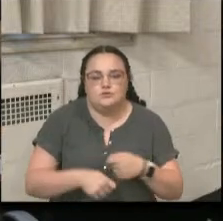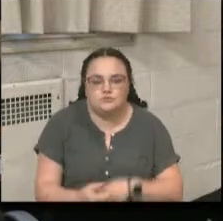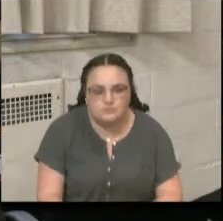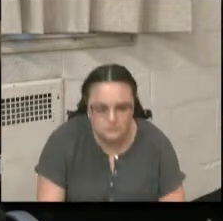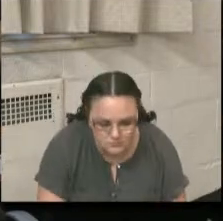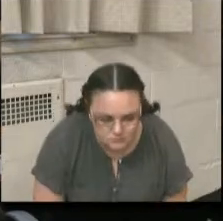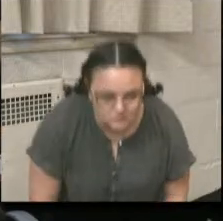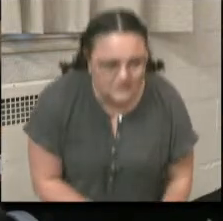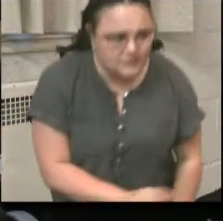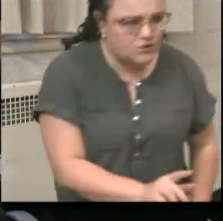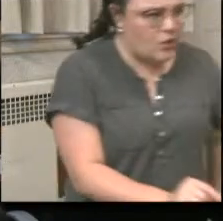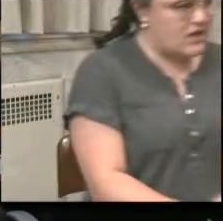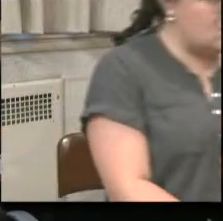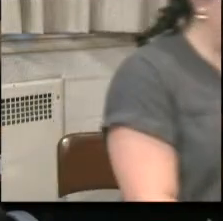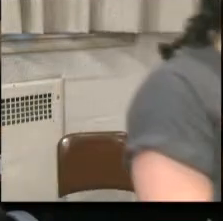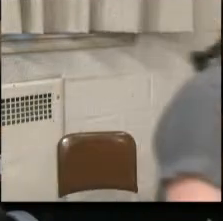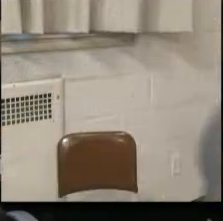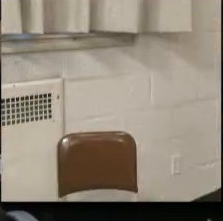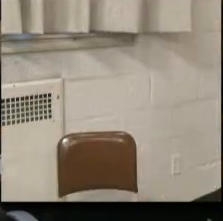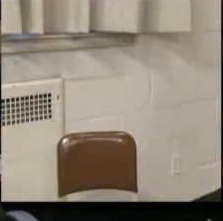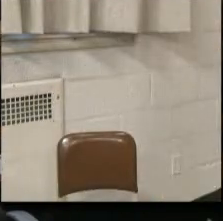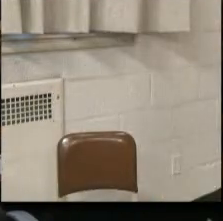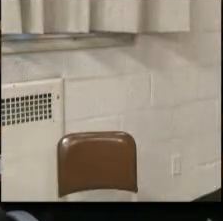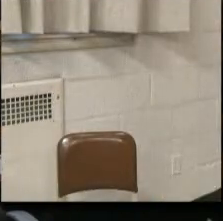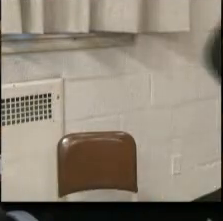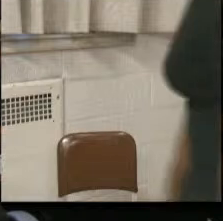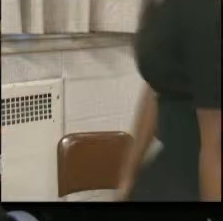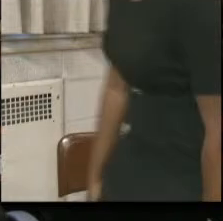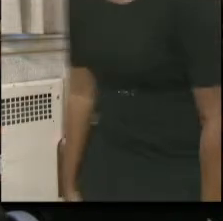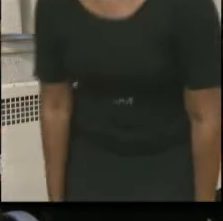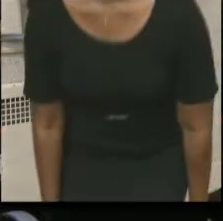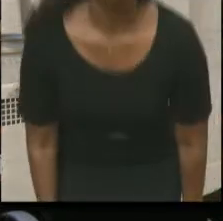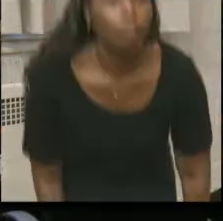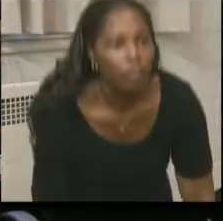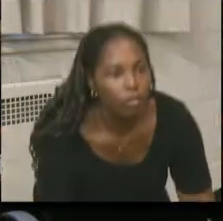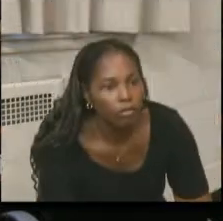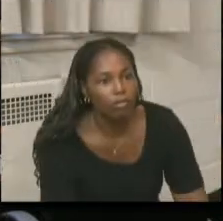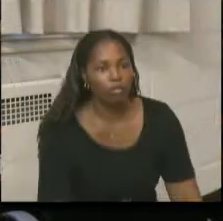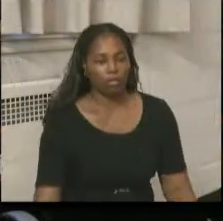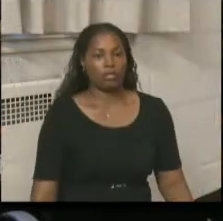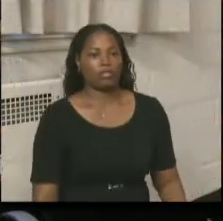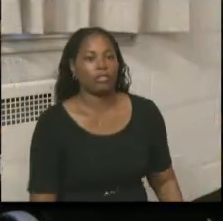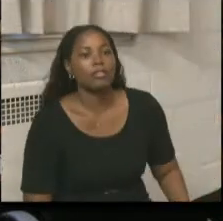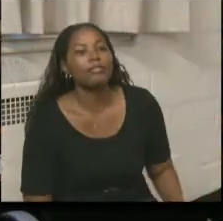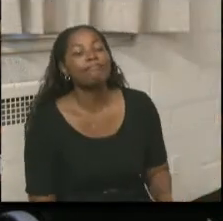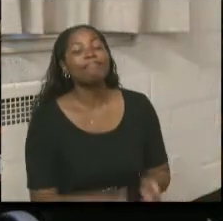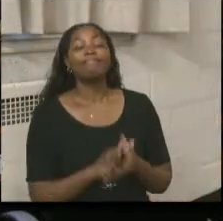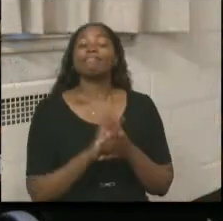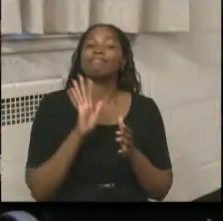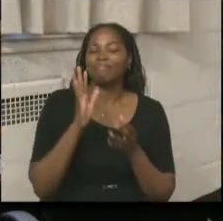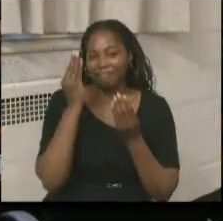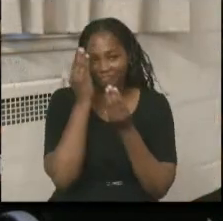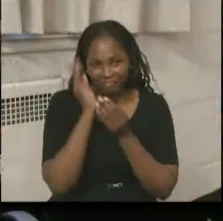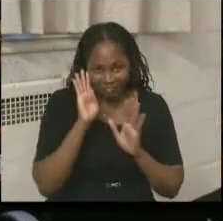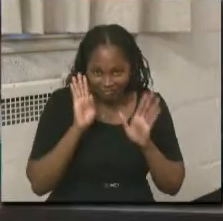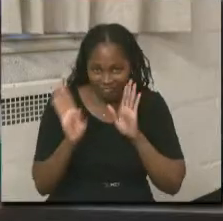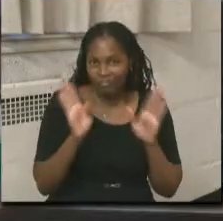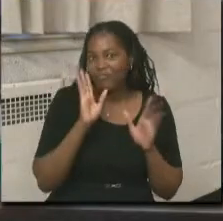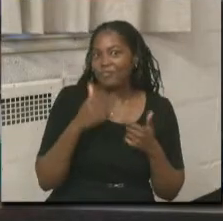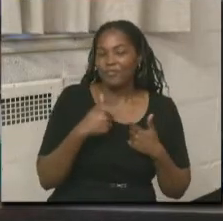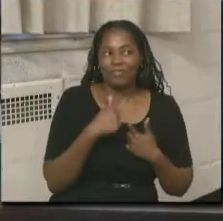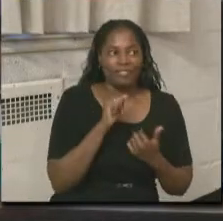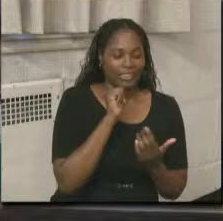Hello, everyone. I do not have a written speech. I thought about writing, but when I first started this, it